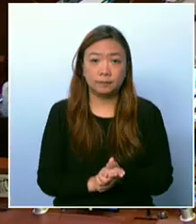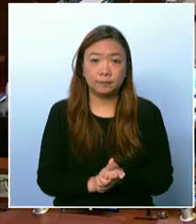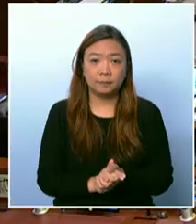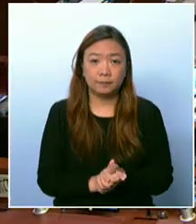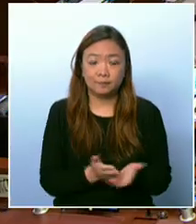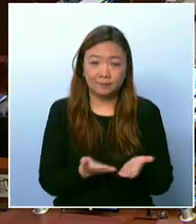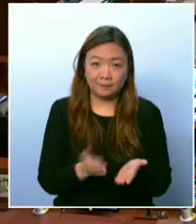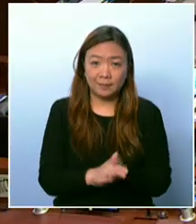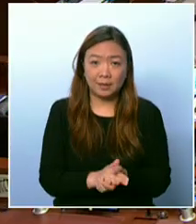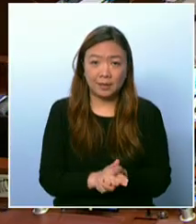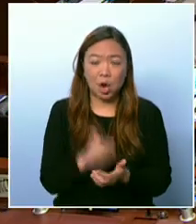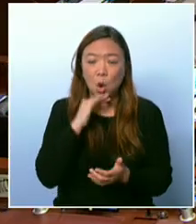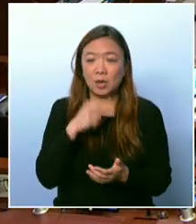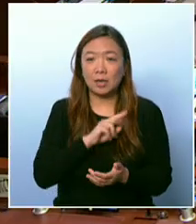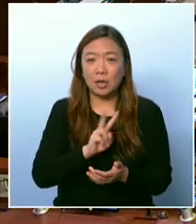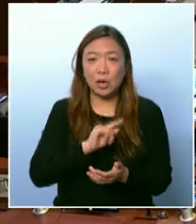members.